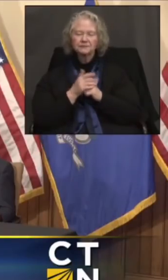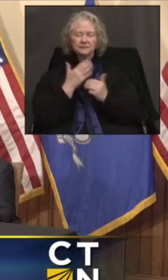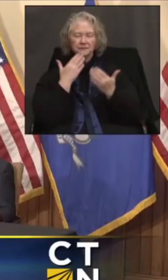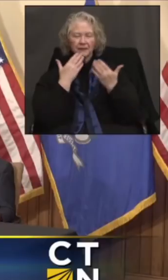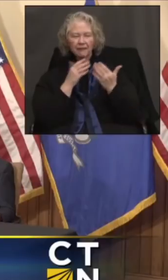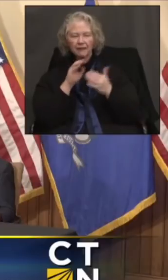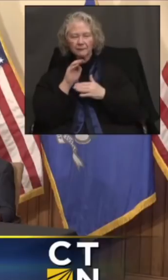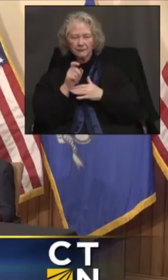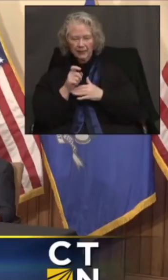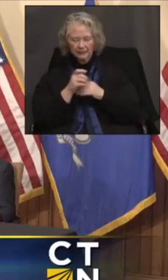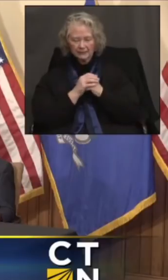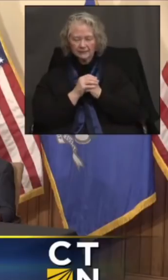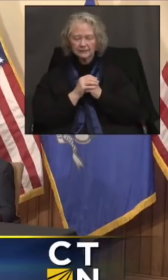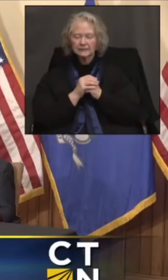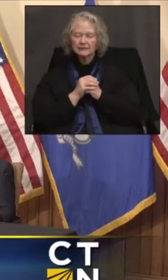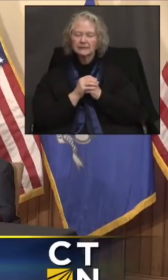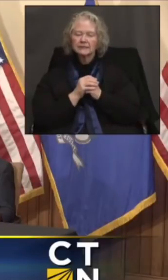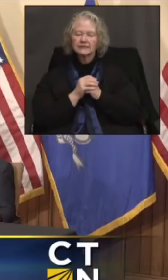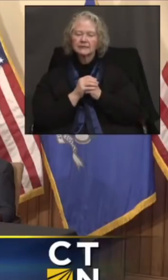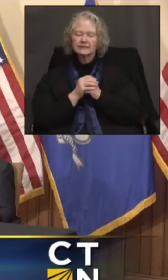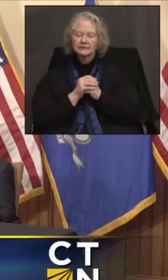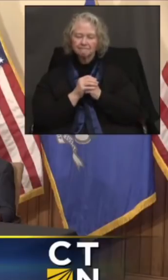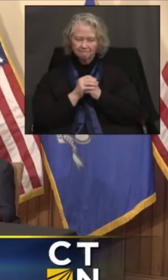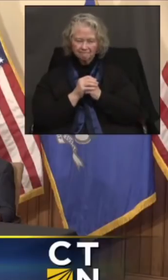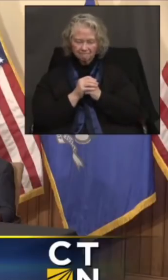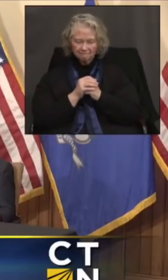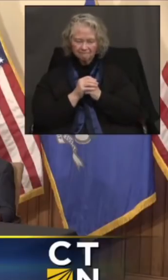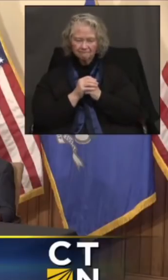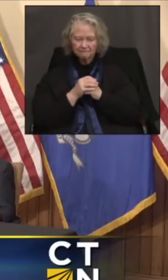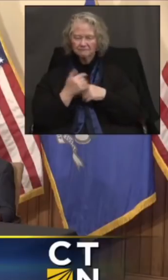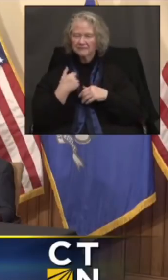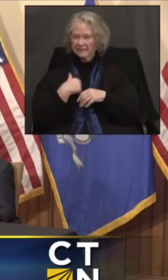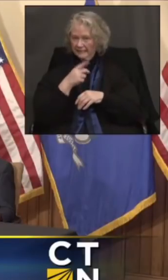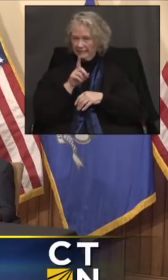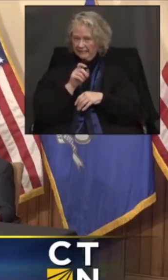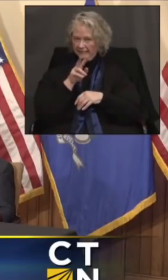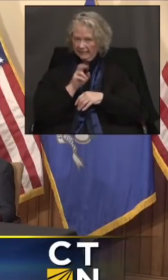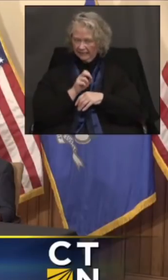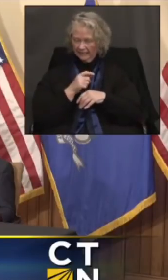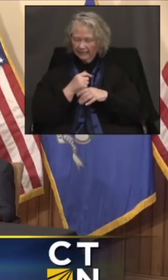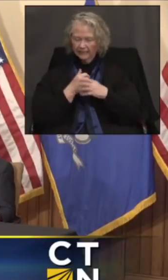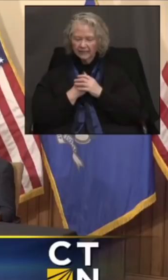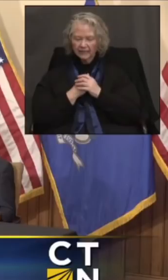Thanks, Max. Hey, Kathy, Dave Altamari. I wanted to ask, you said about